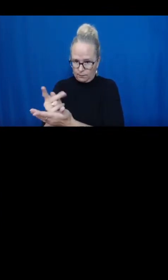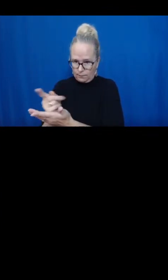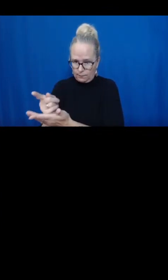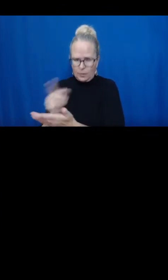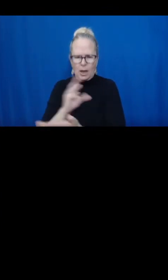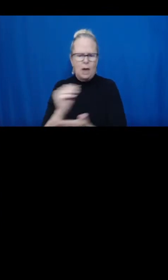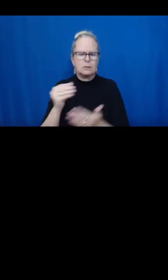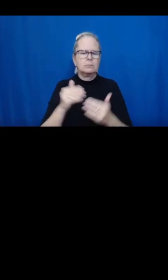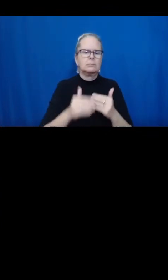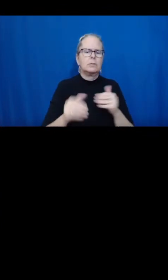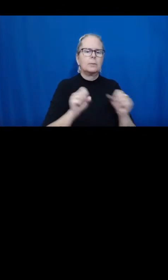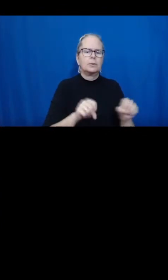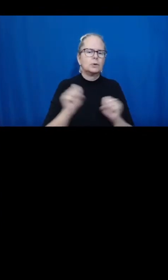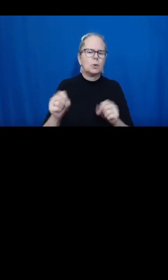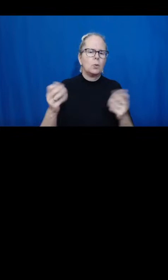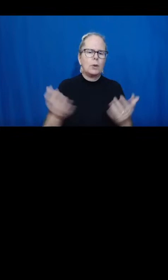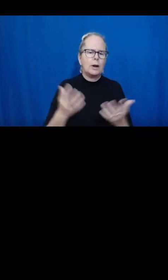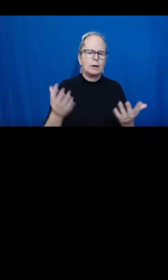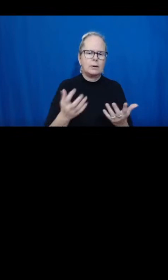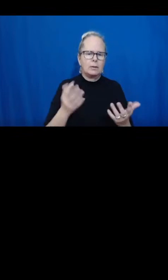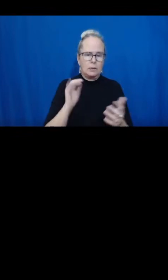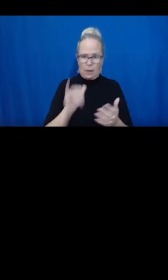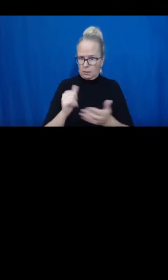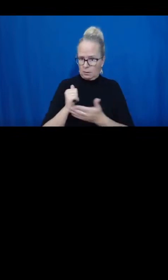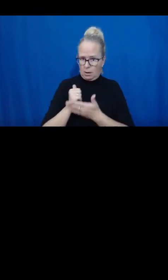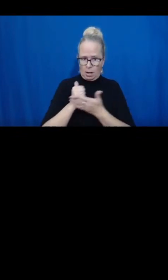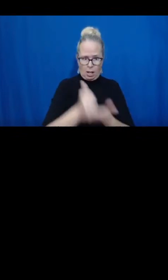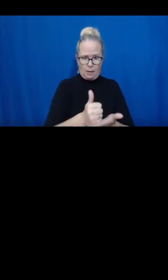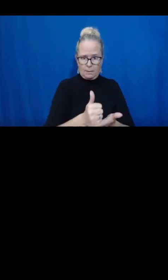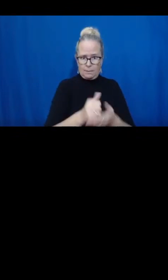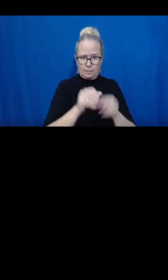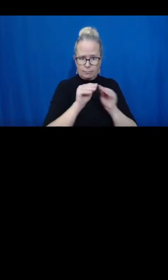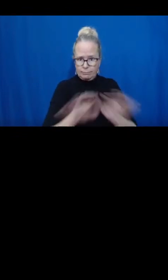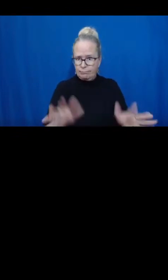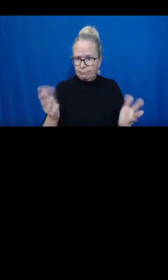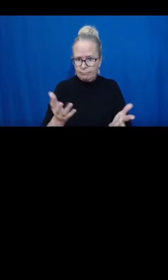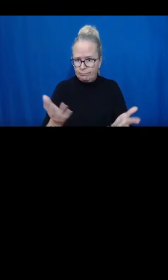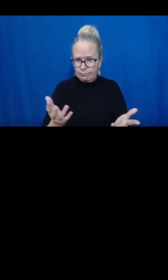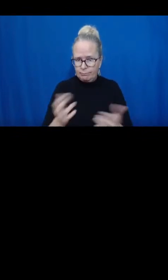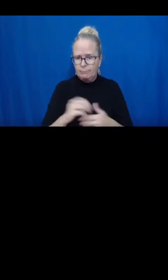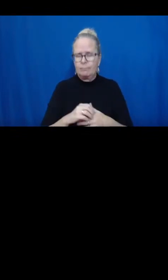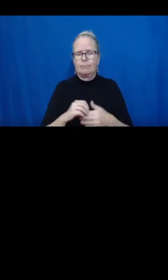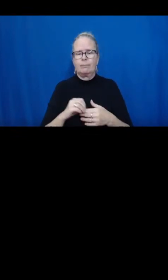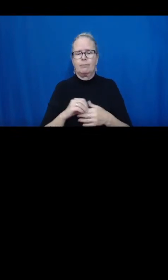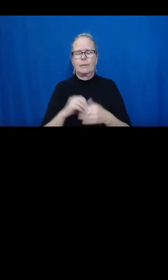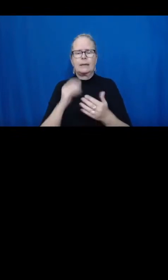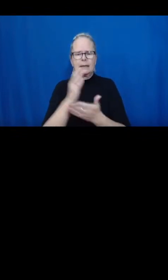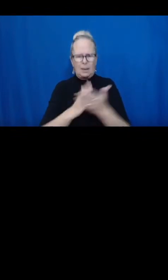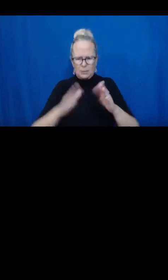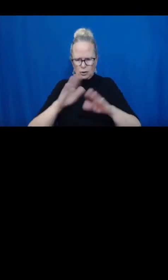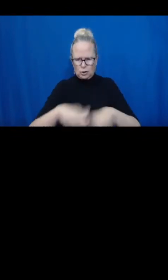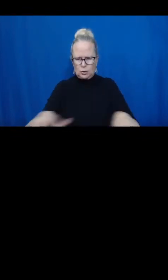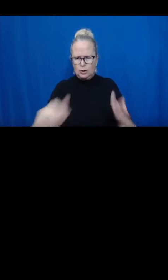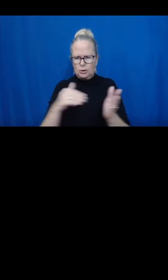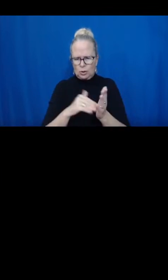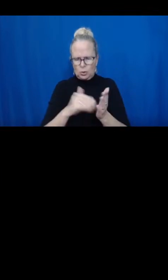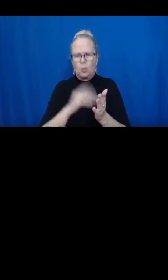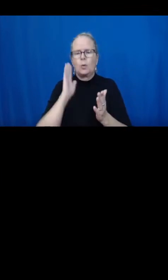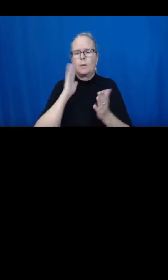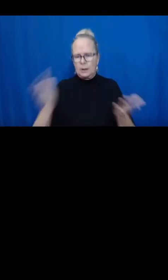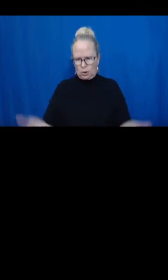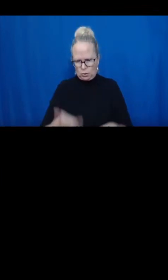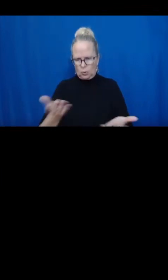on Wednesday with a panel exploring under 12 vaccination approval potential and potentials for that